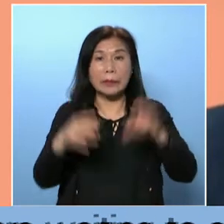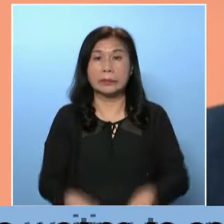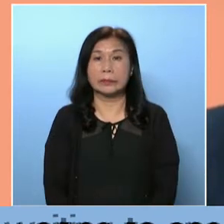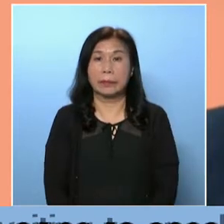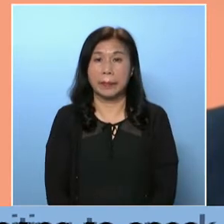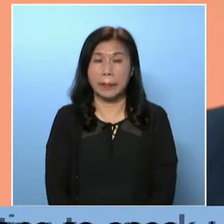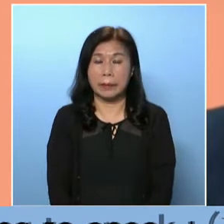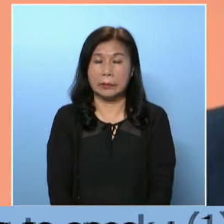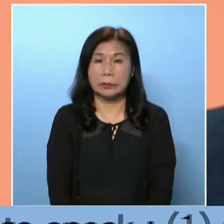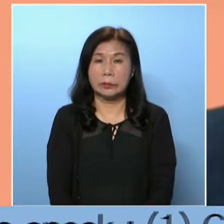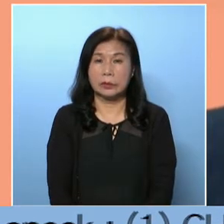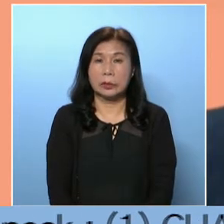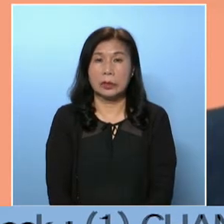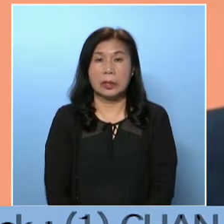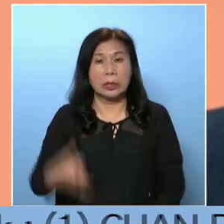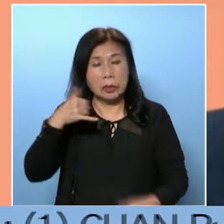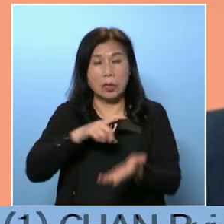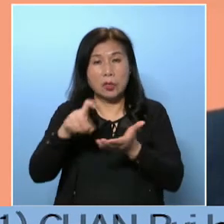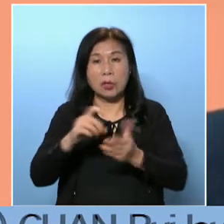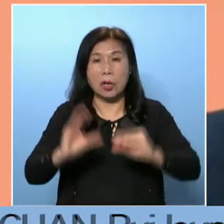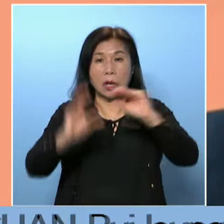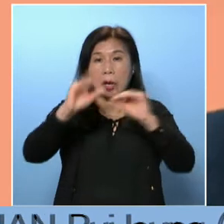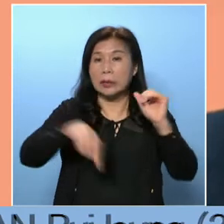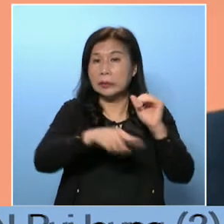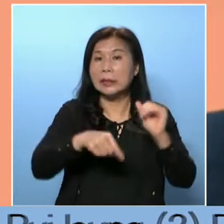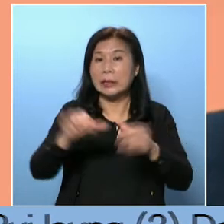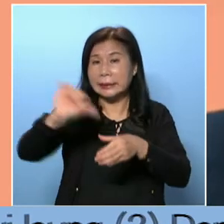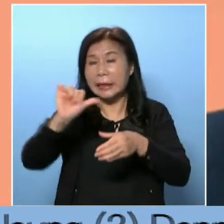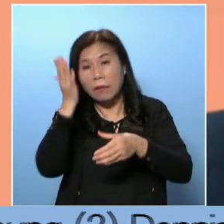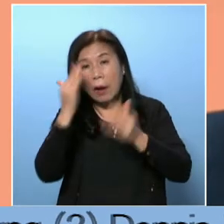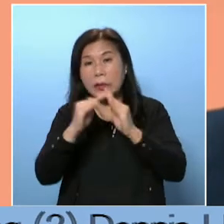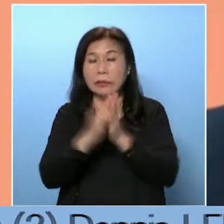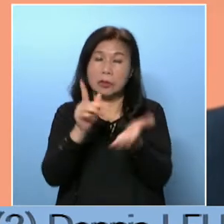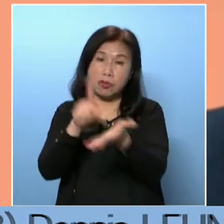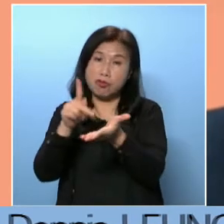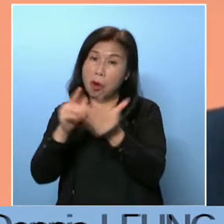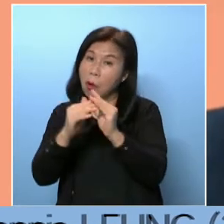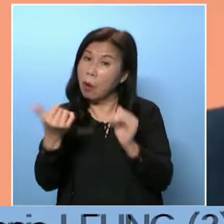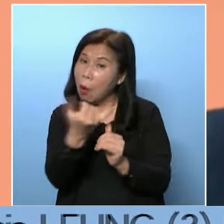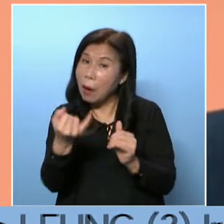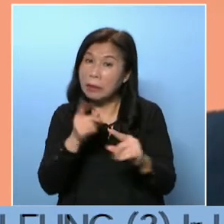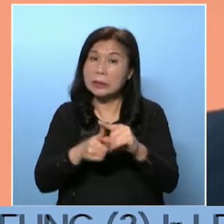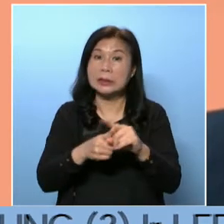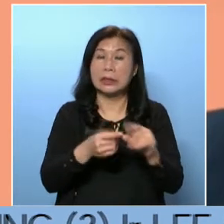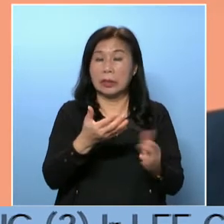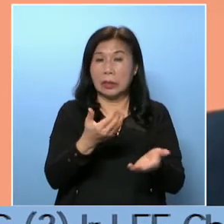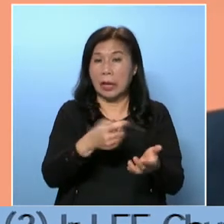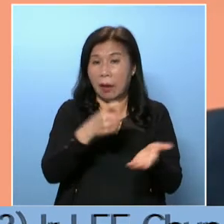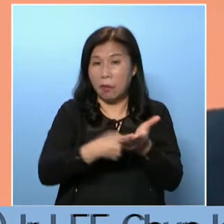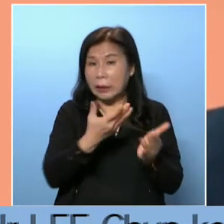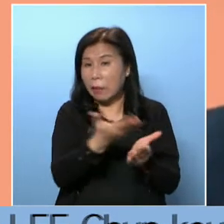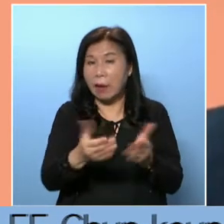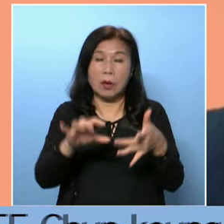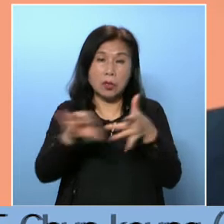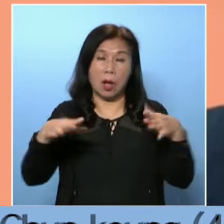For example, those in Tuen Mun, there are some 9,000 units available. And also, the government is working with